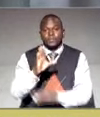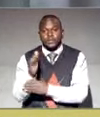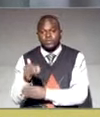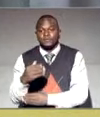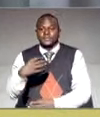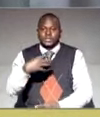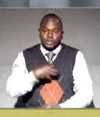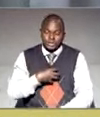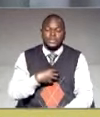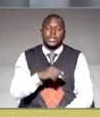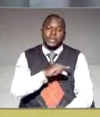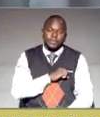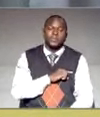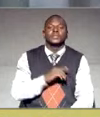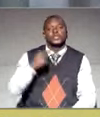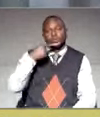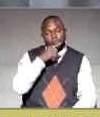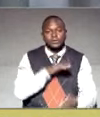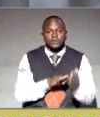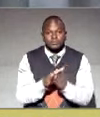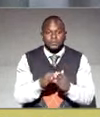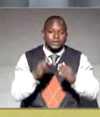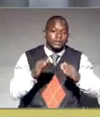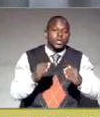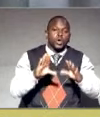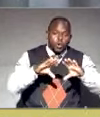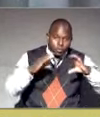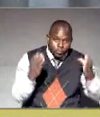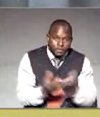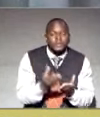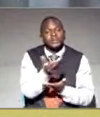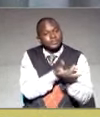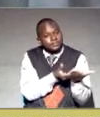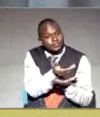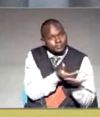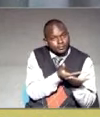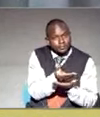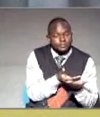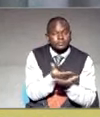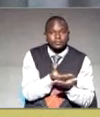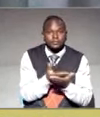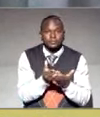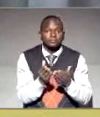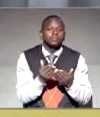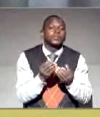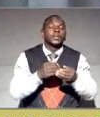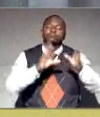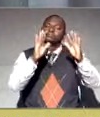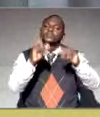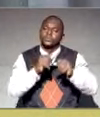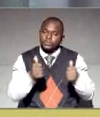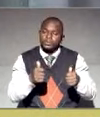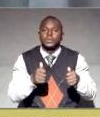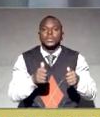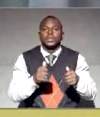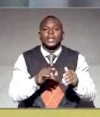conducting preliminary activities including community dialogue, that have gone on very successful